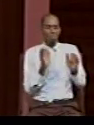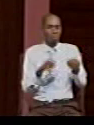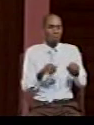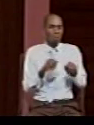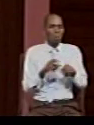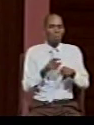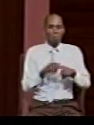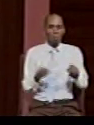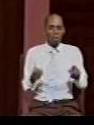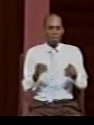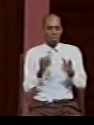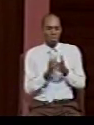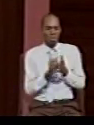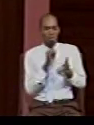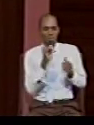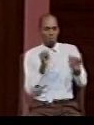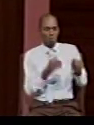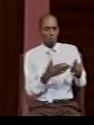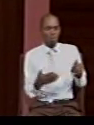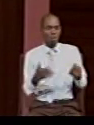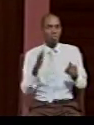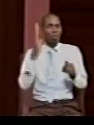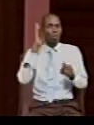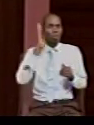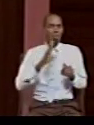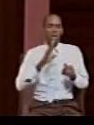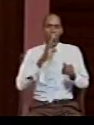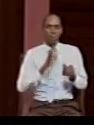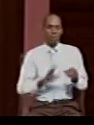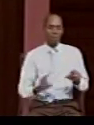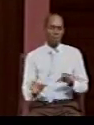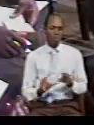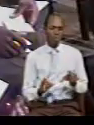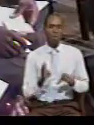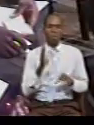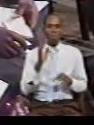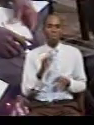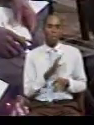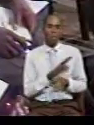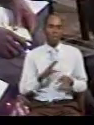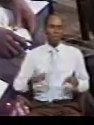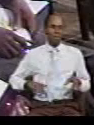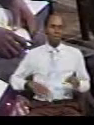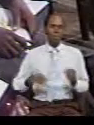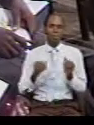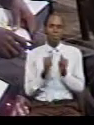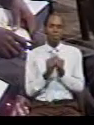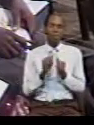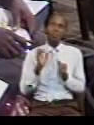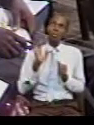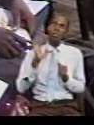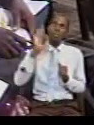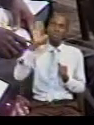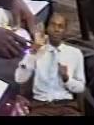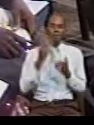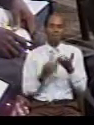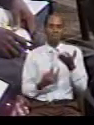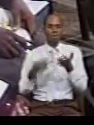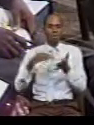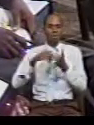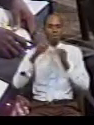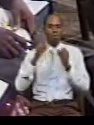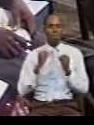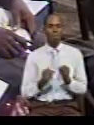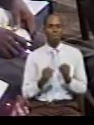sin will be done by Christ with his resurrection power. Wherefore,